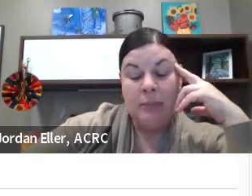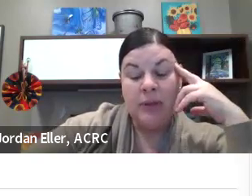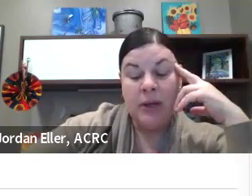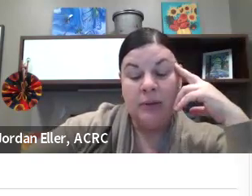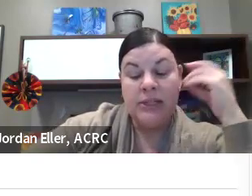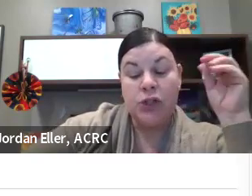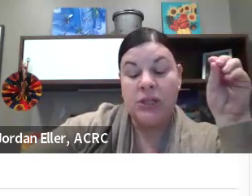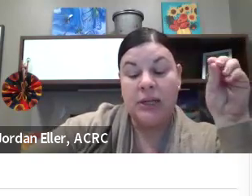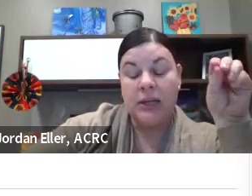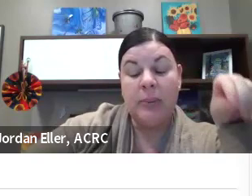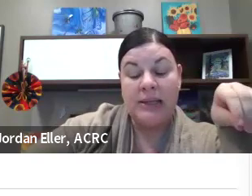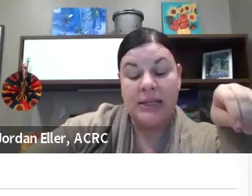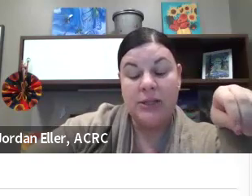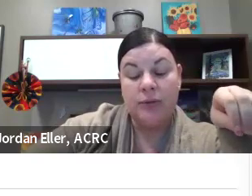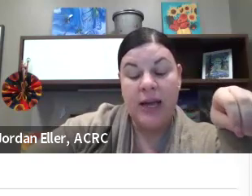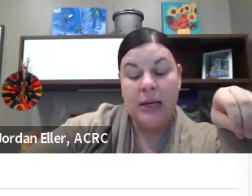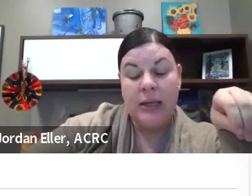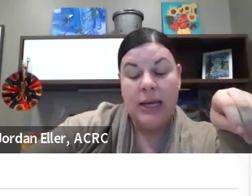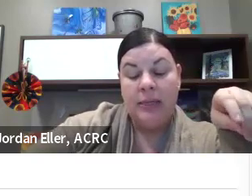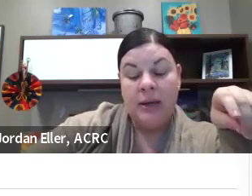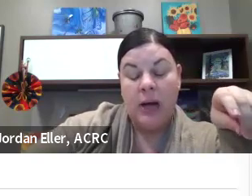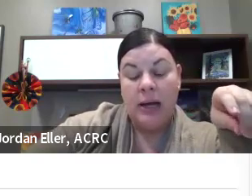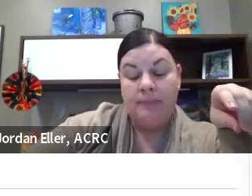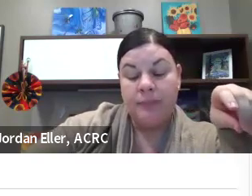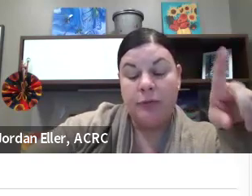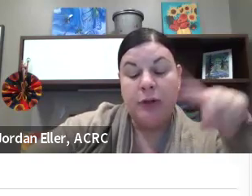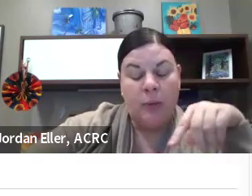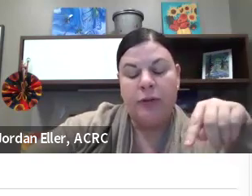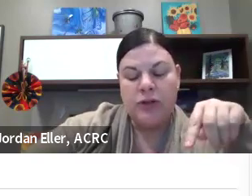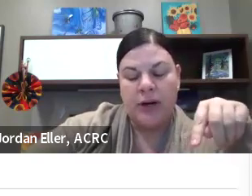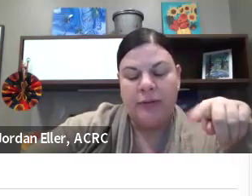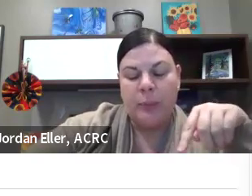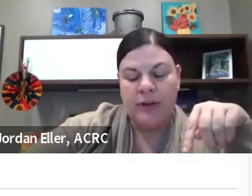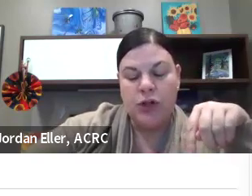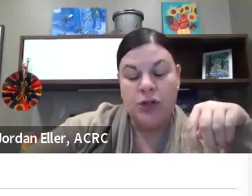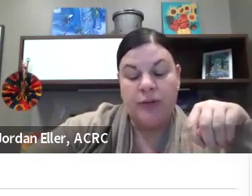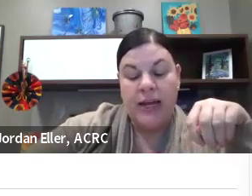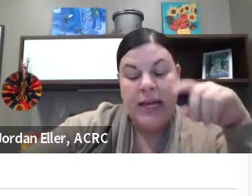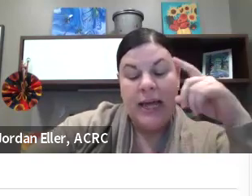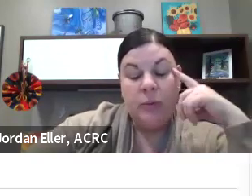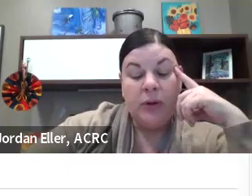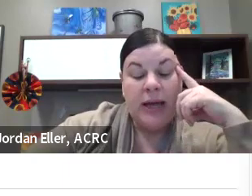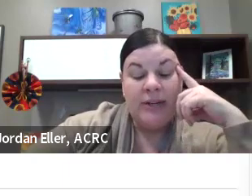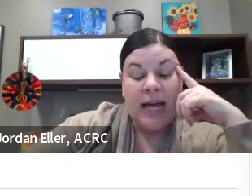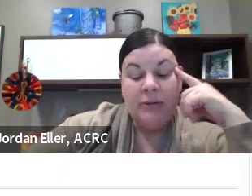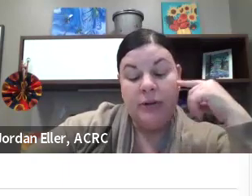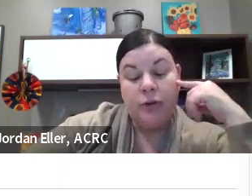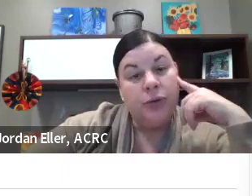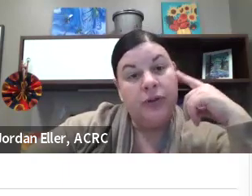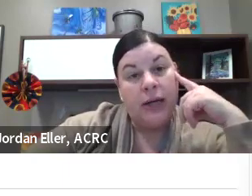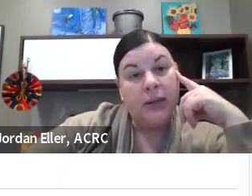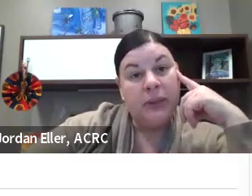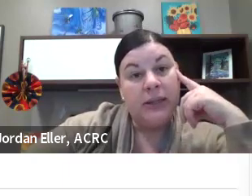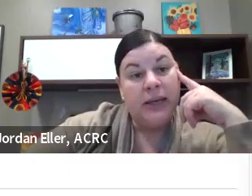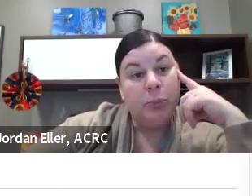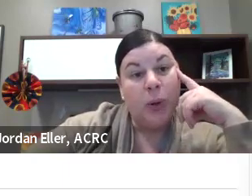completed this is just the capacity survey. And then for the prevention survey. And then we only have 9 vendors